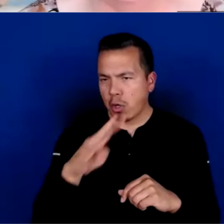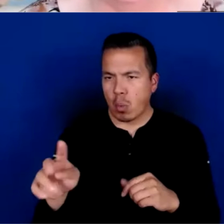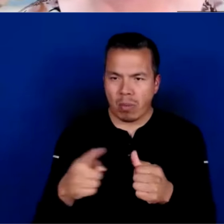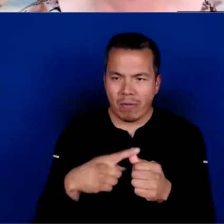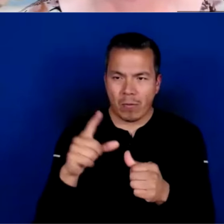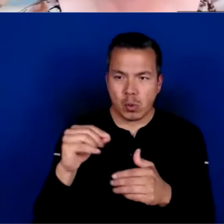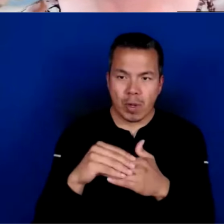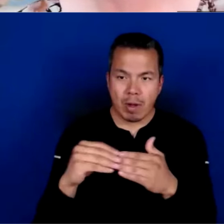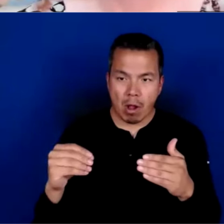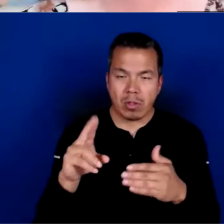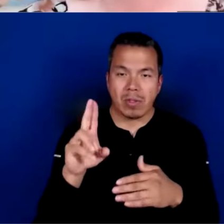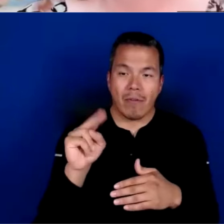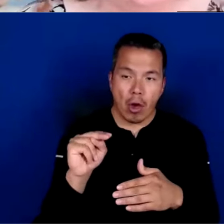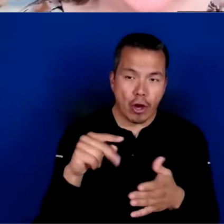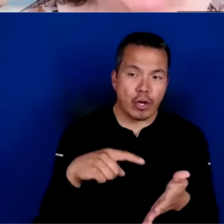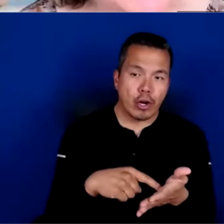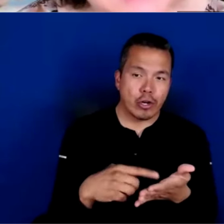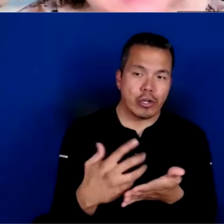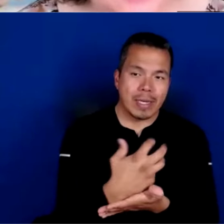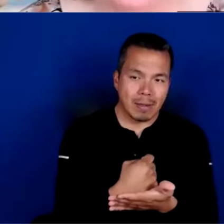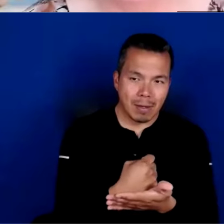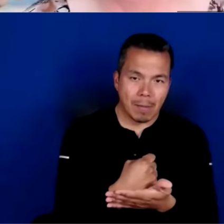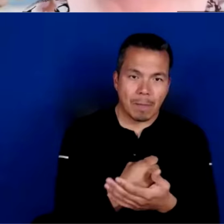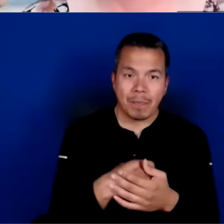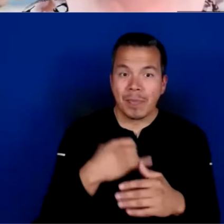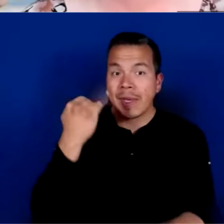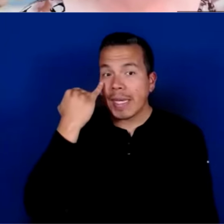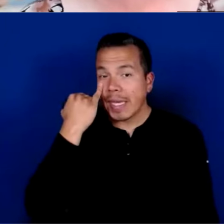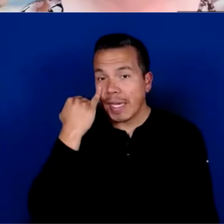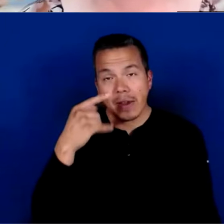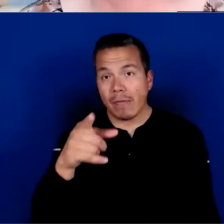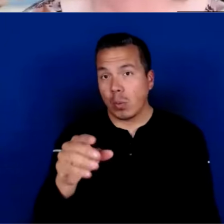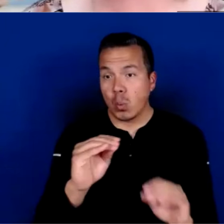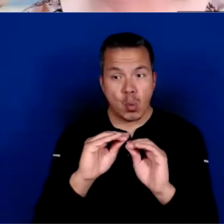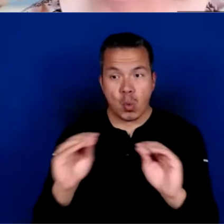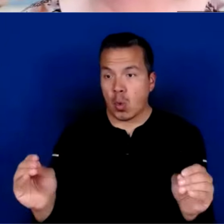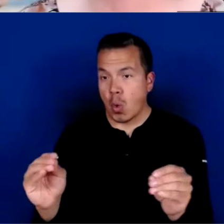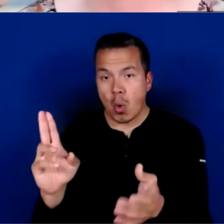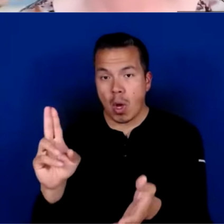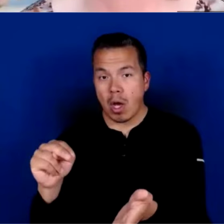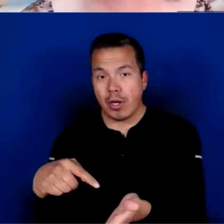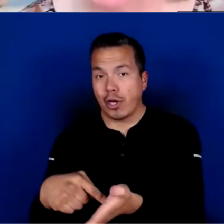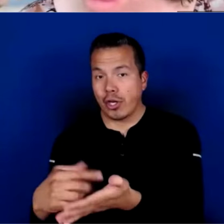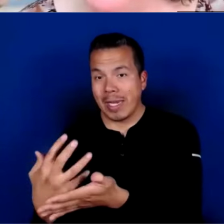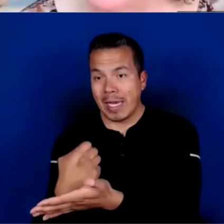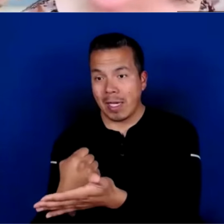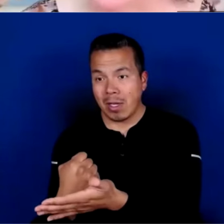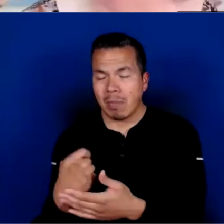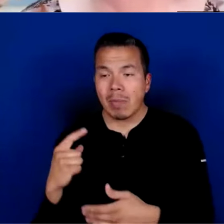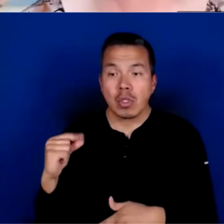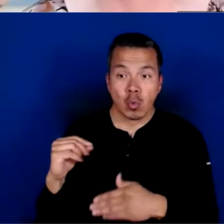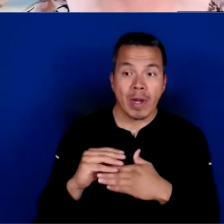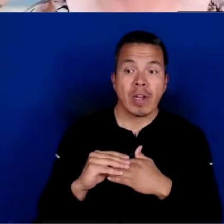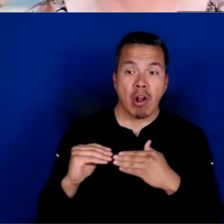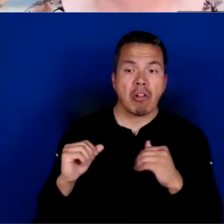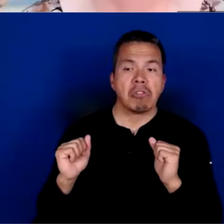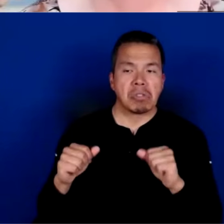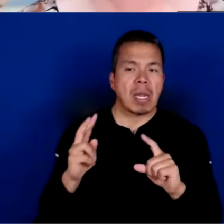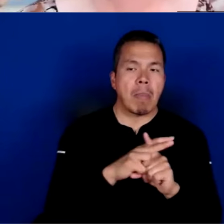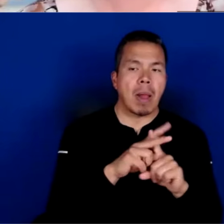unearned income. And if you don't have any unearned income, you get to deduct that $20 from your earned income at